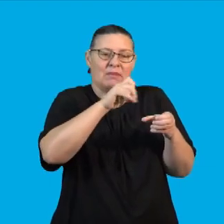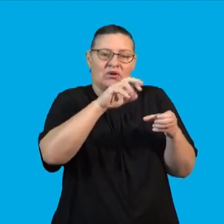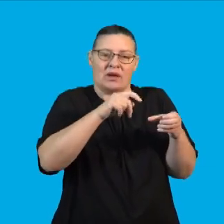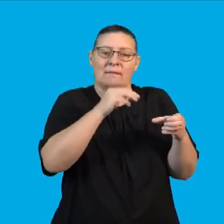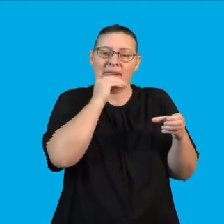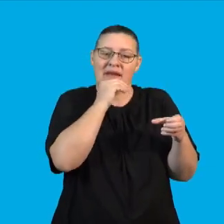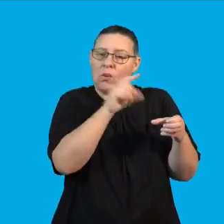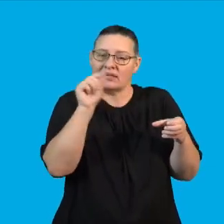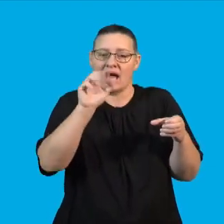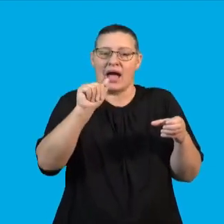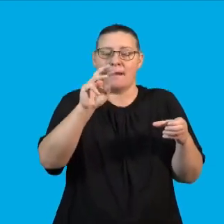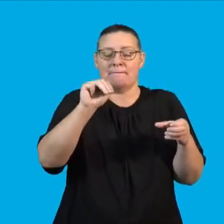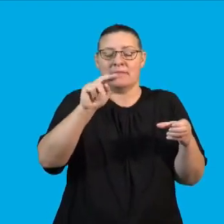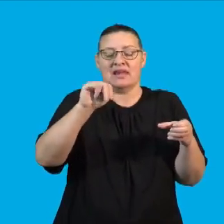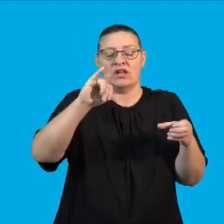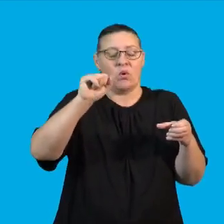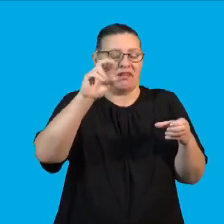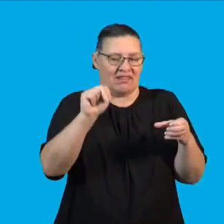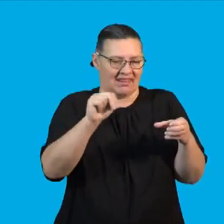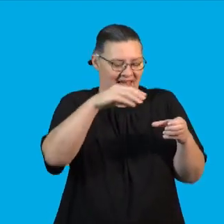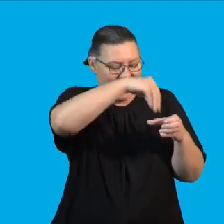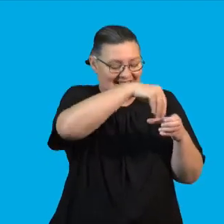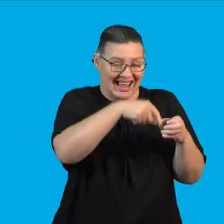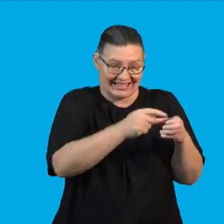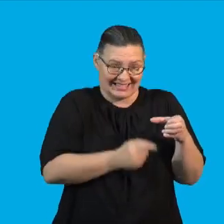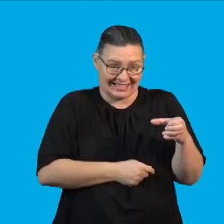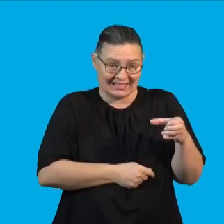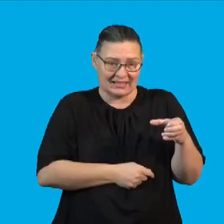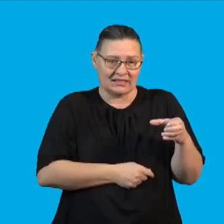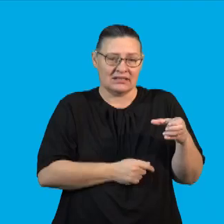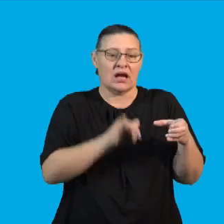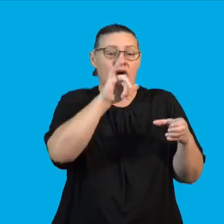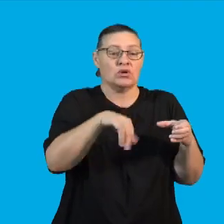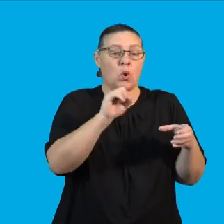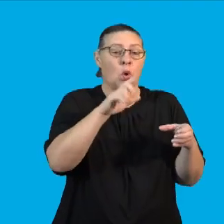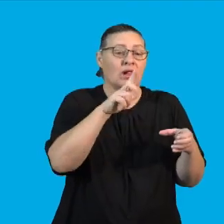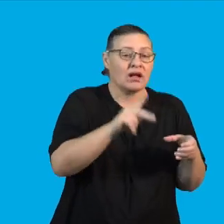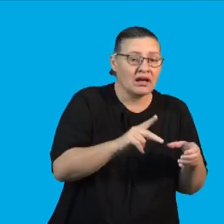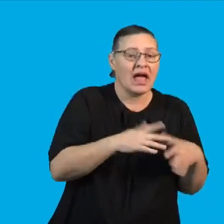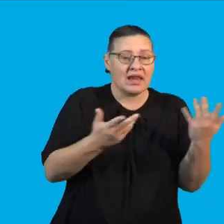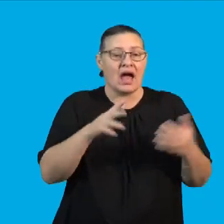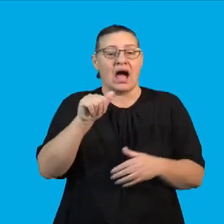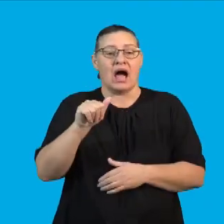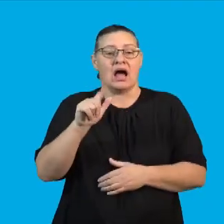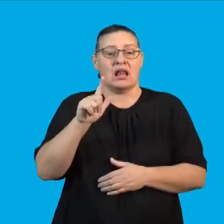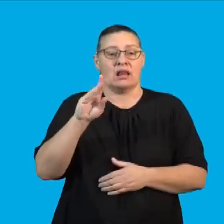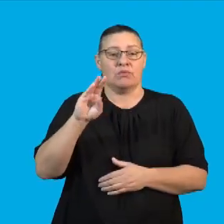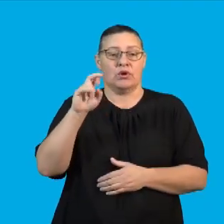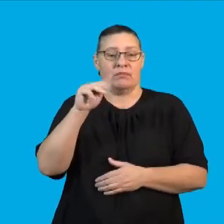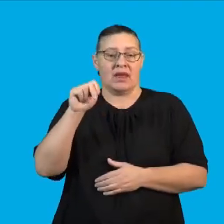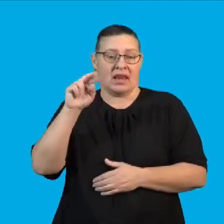which is called the amnion. This is also familiar for you. There's plenty of yolk and